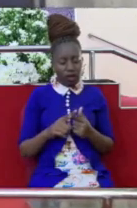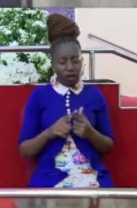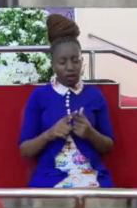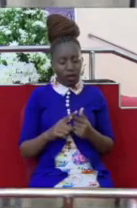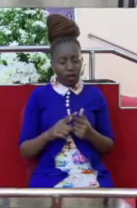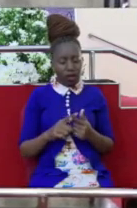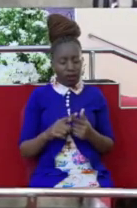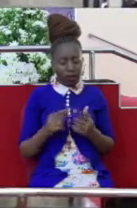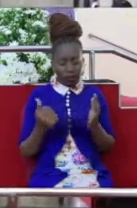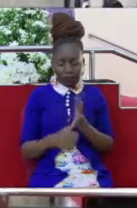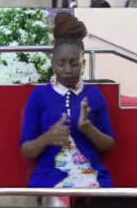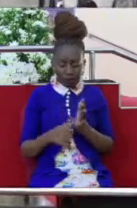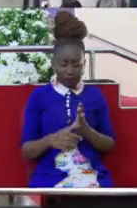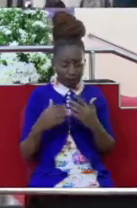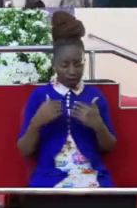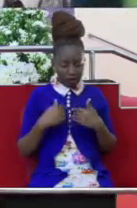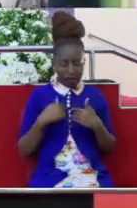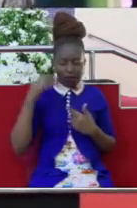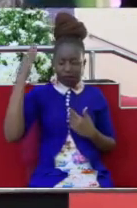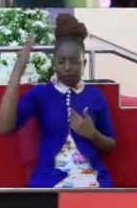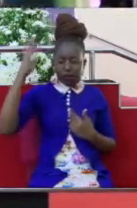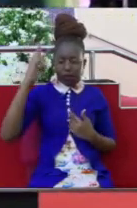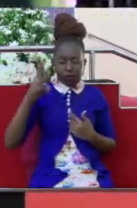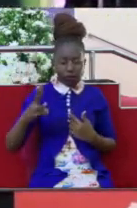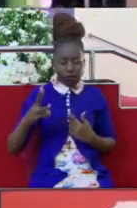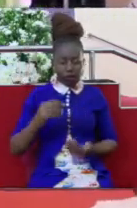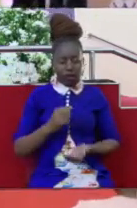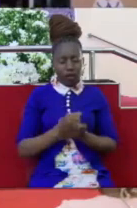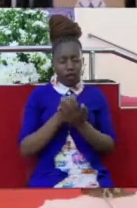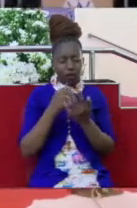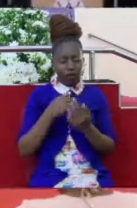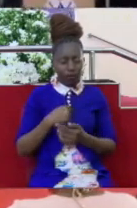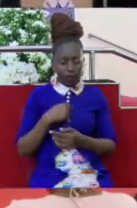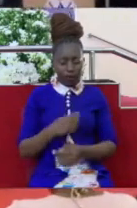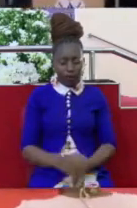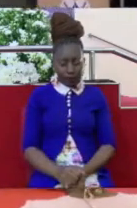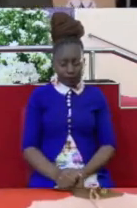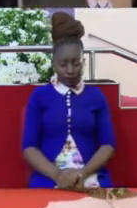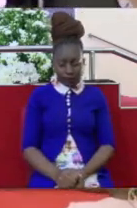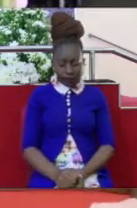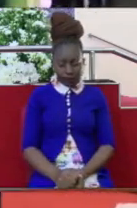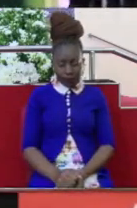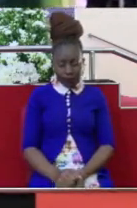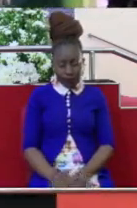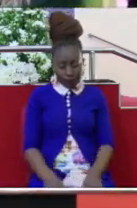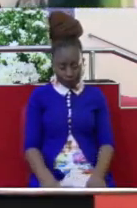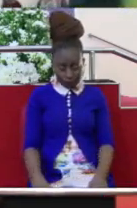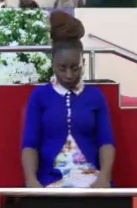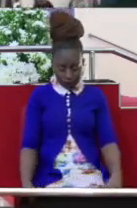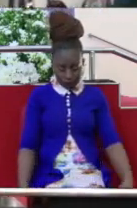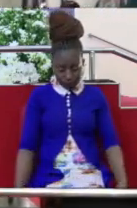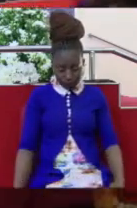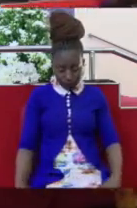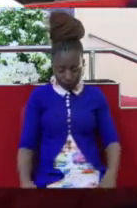that you will take care of me, and make sure that what I have given